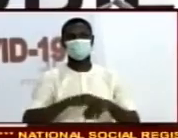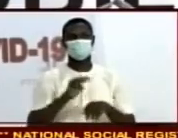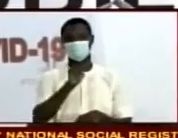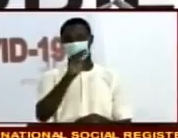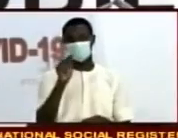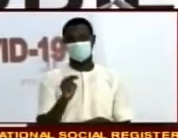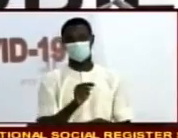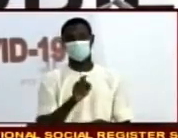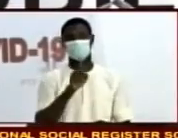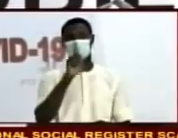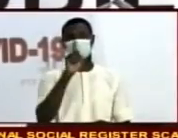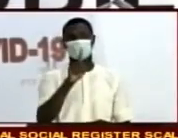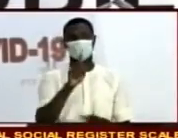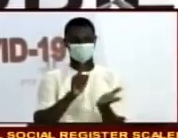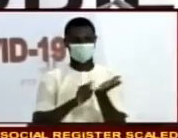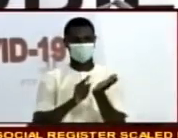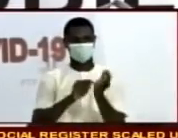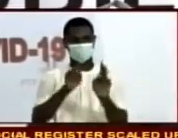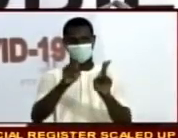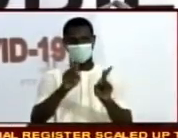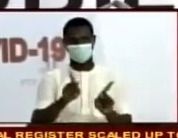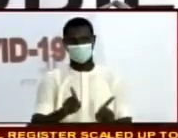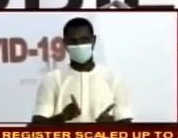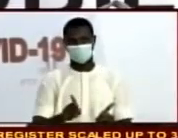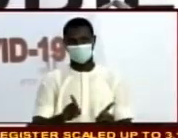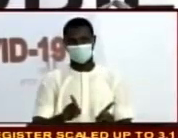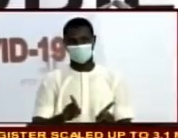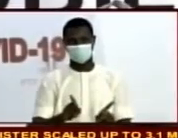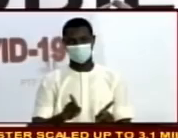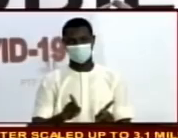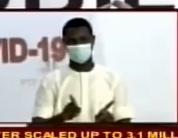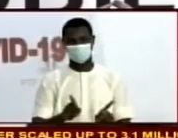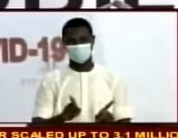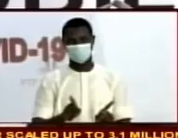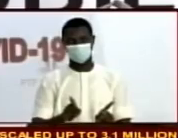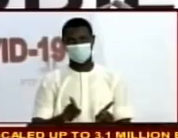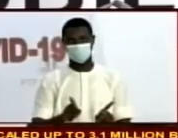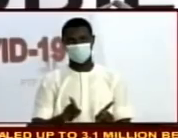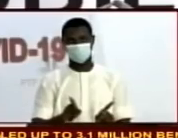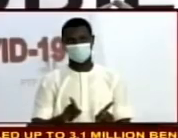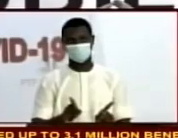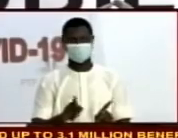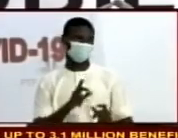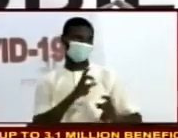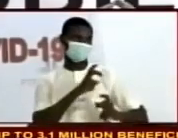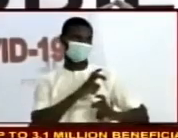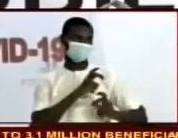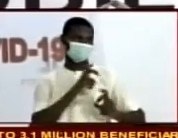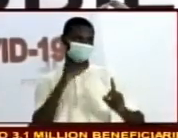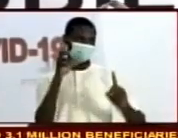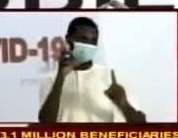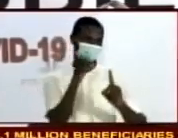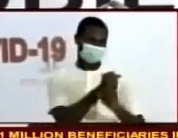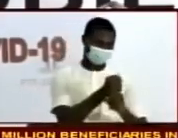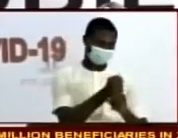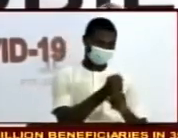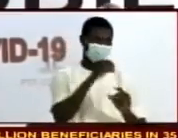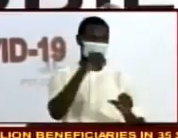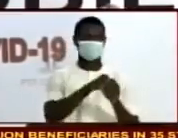journalist, Kufri Carter, who was arrested and detained in Cross River